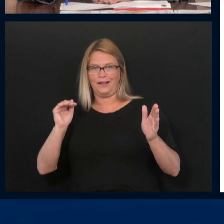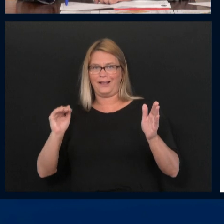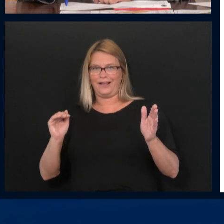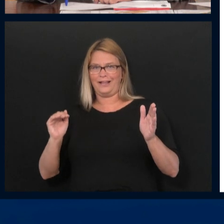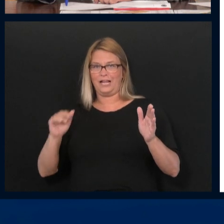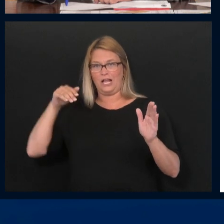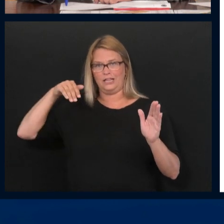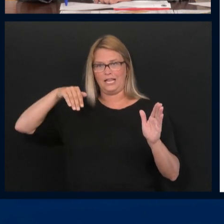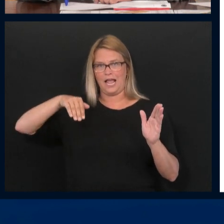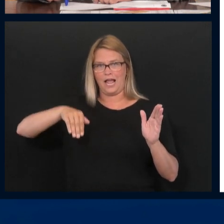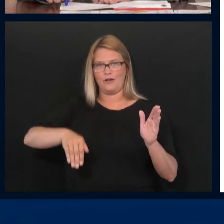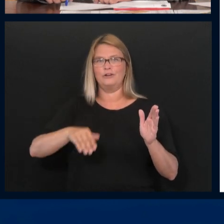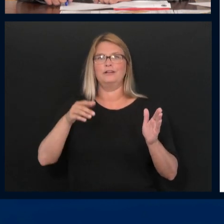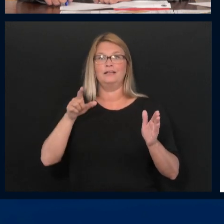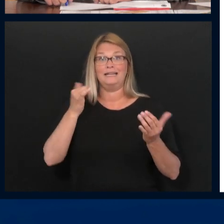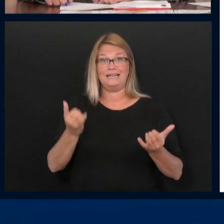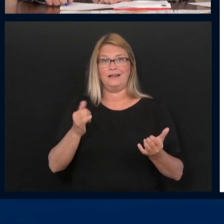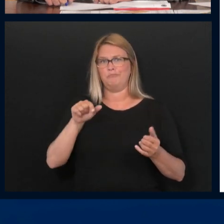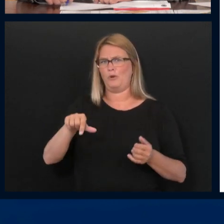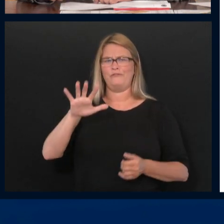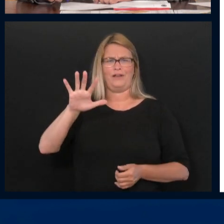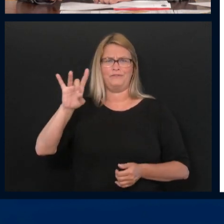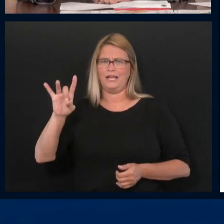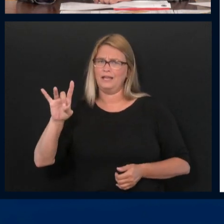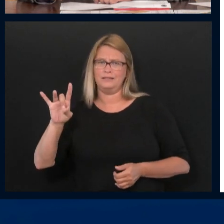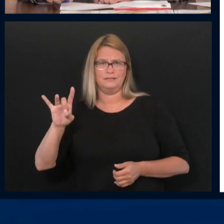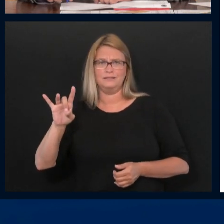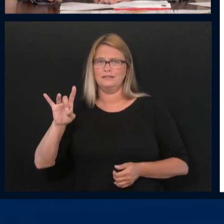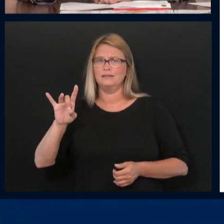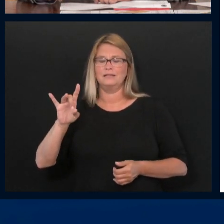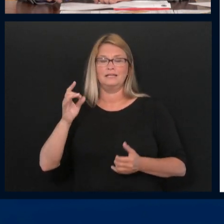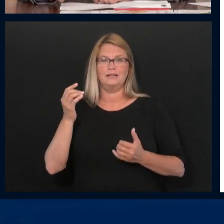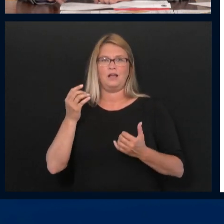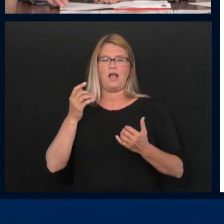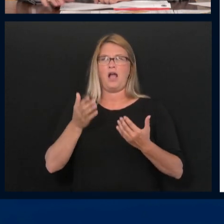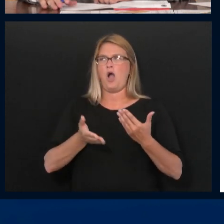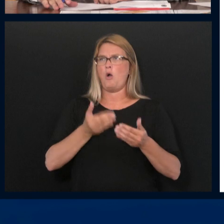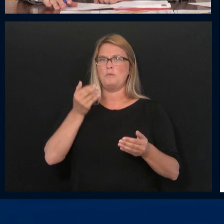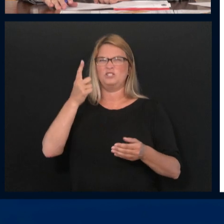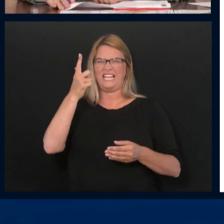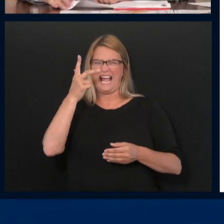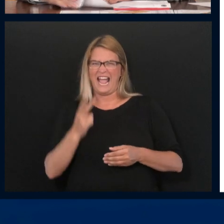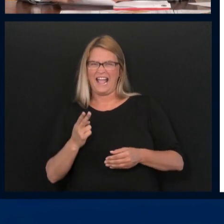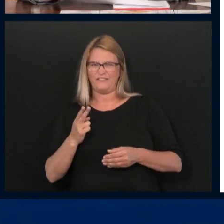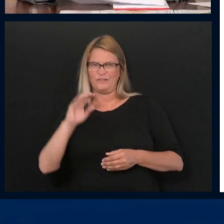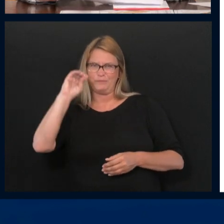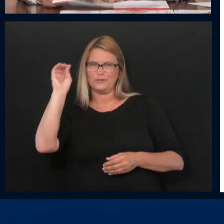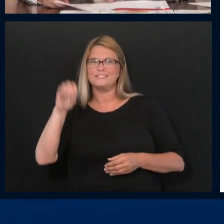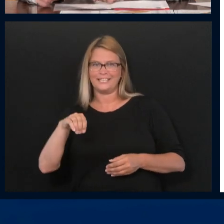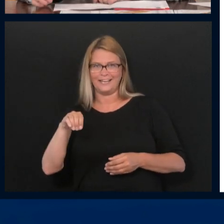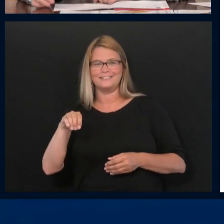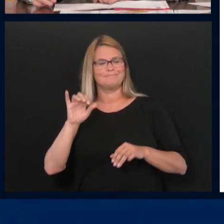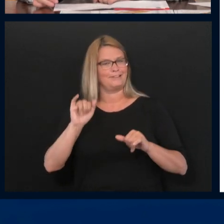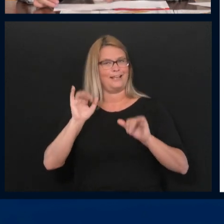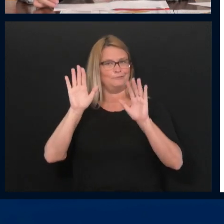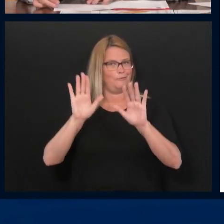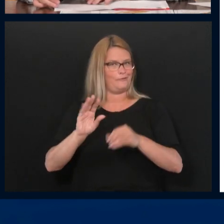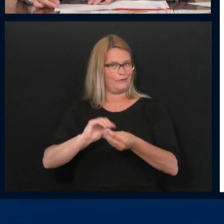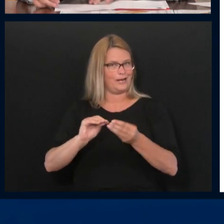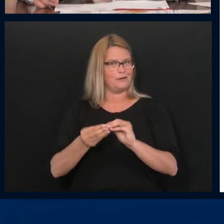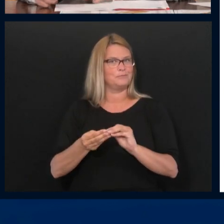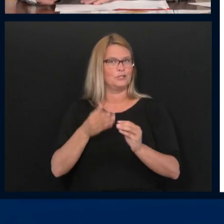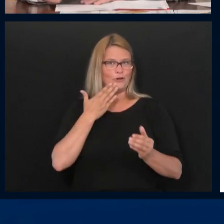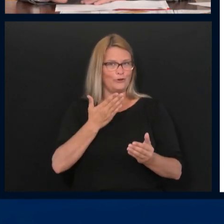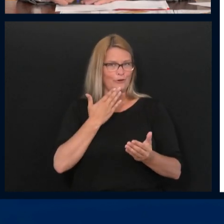yesterday rather, it was 0.58. It was right at 0.5%. It's an amazing number.